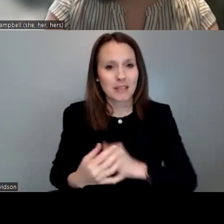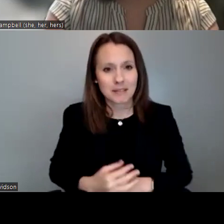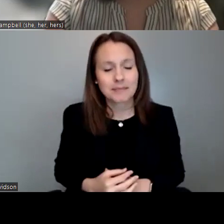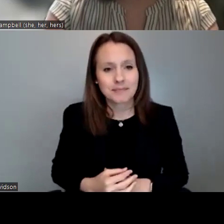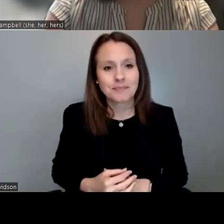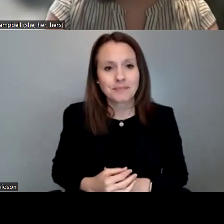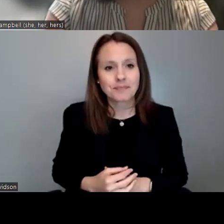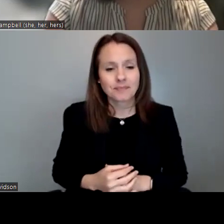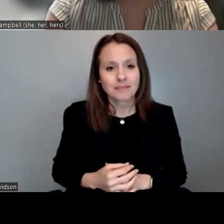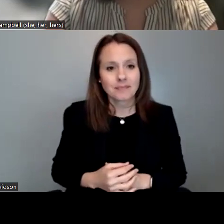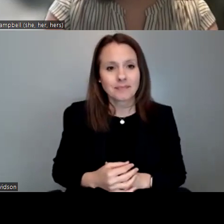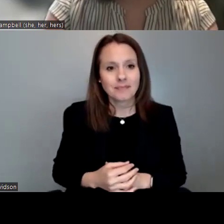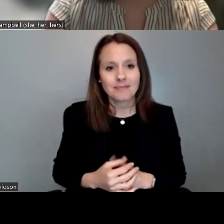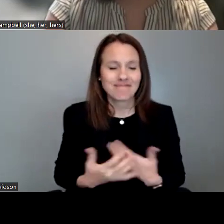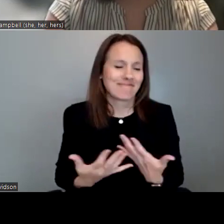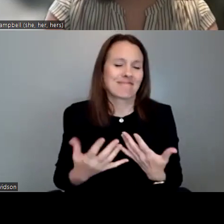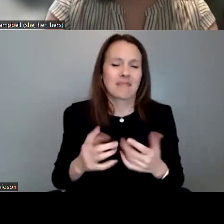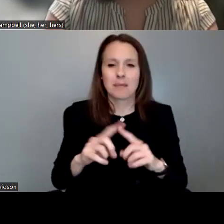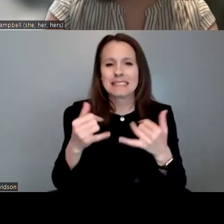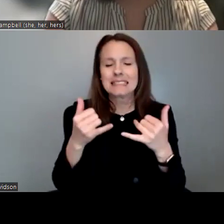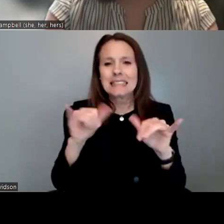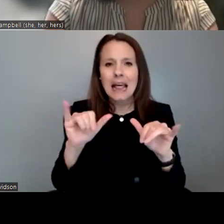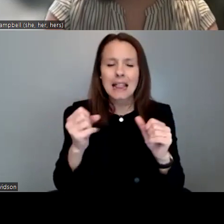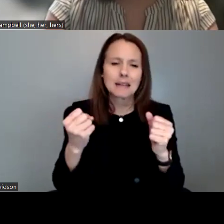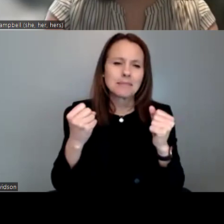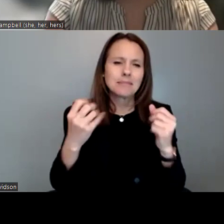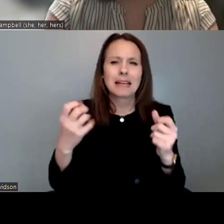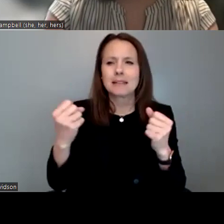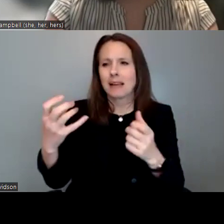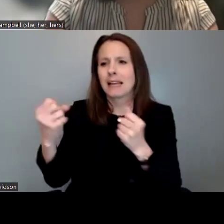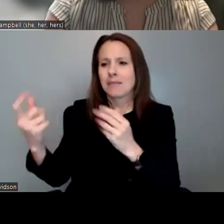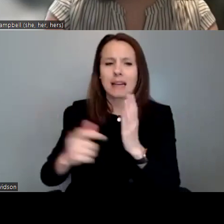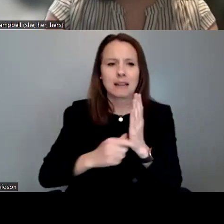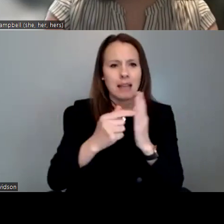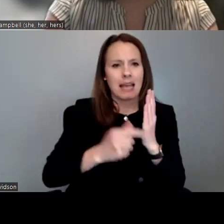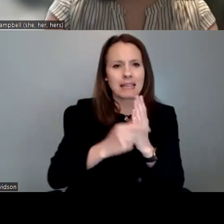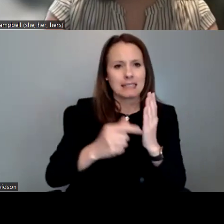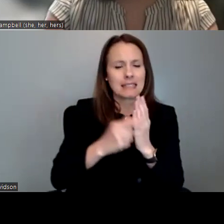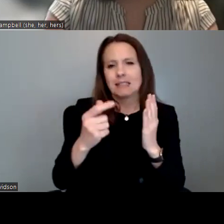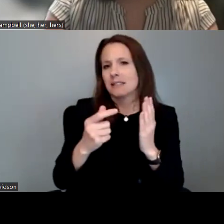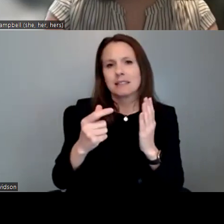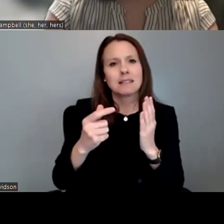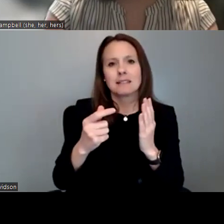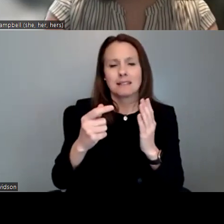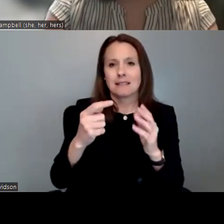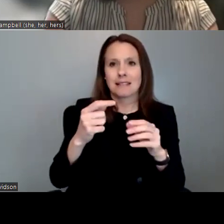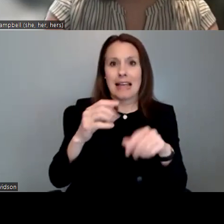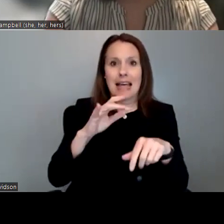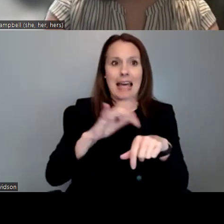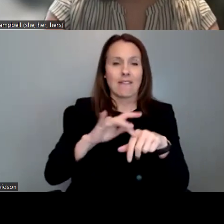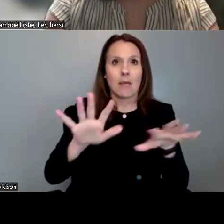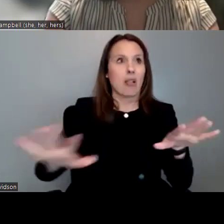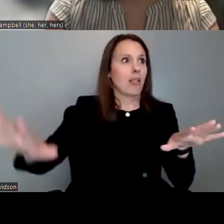And still, there are thousands of magazines available in the world. When